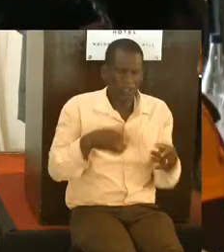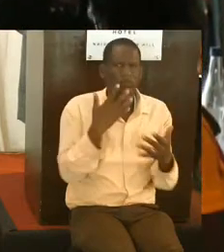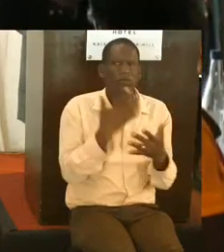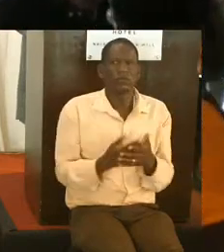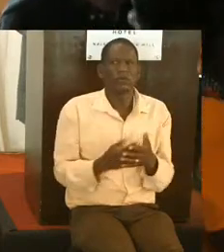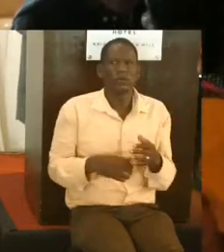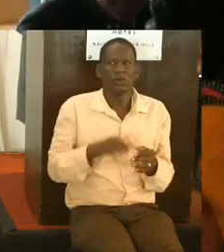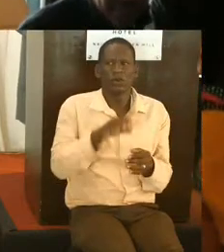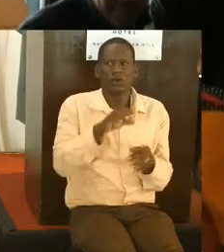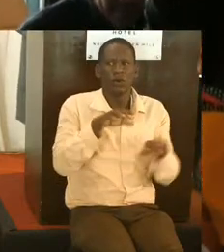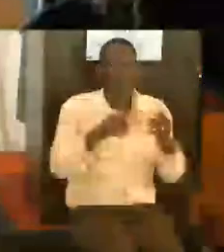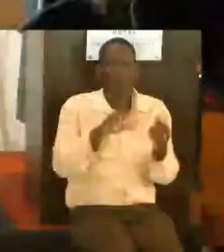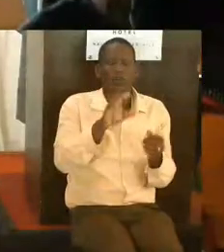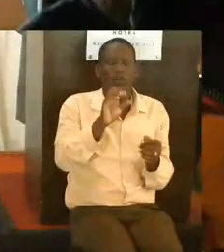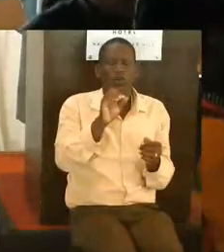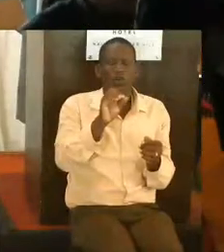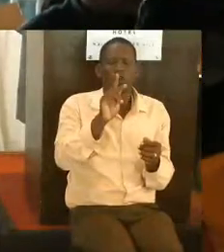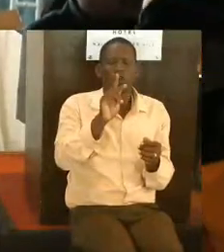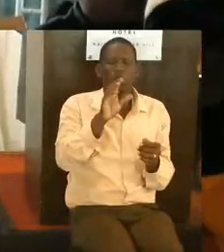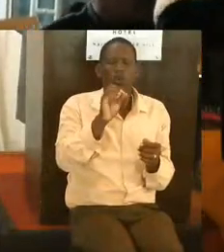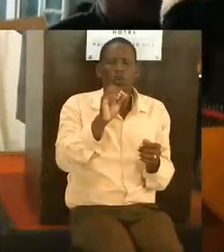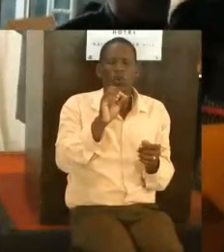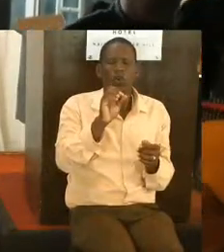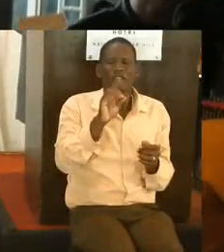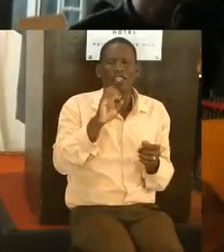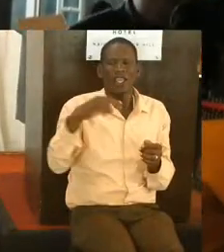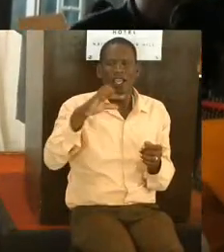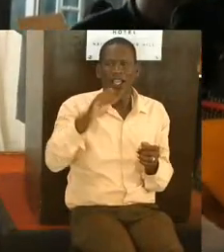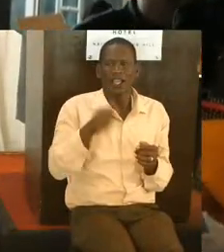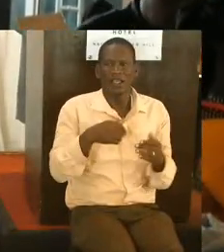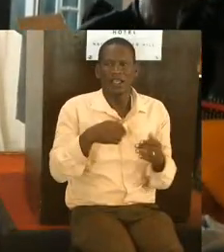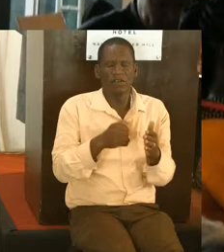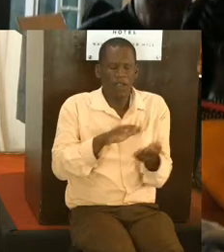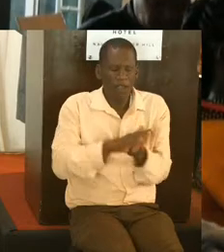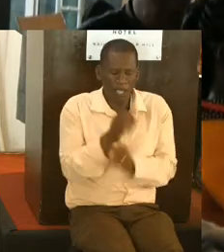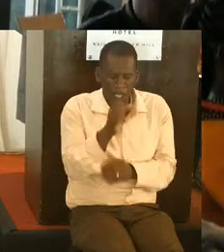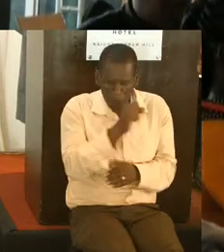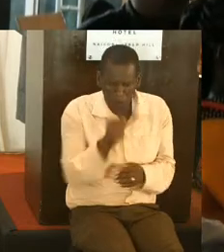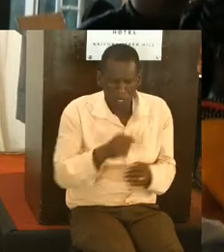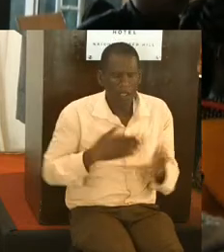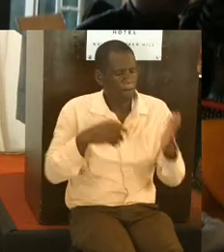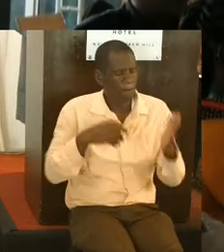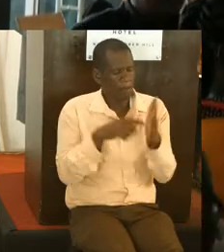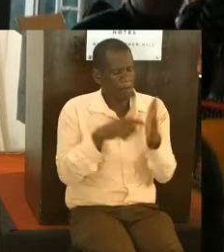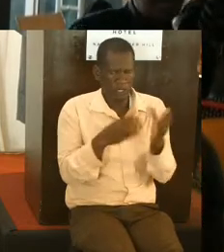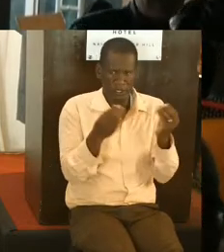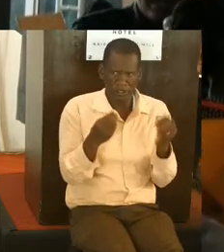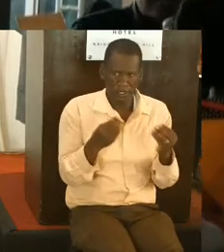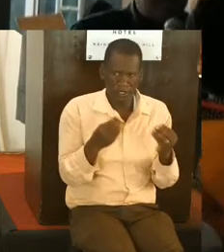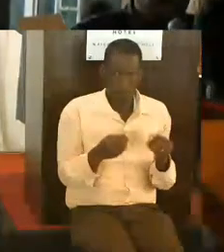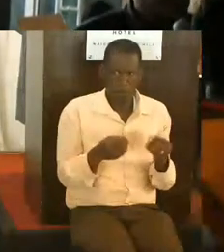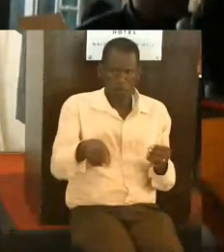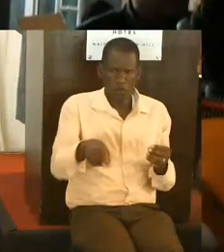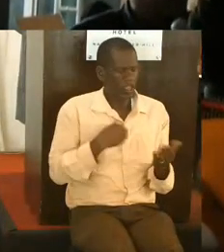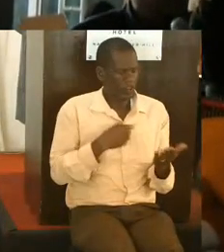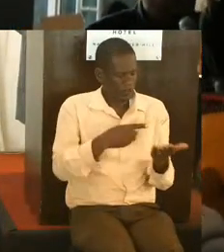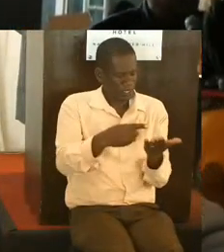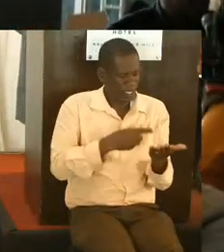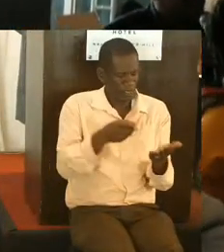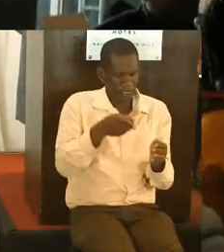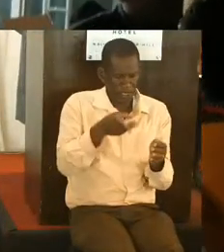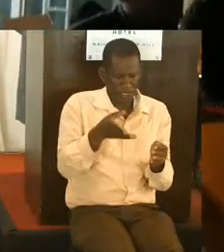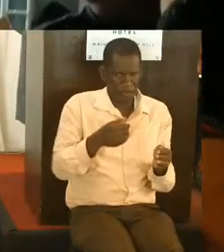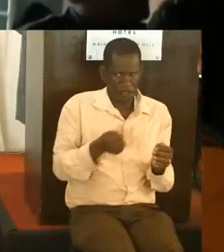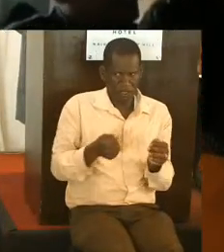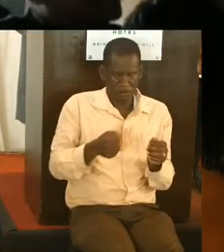kodiaga at some point before I grow old so my point is very simple we were having a chat here with my